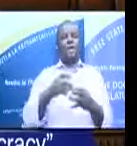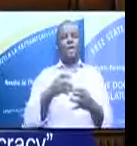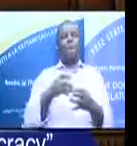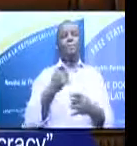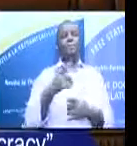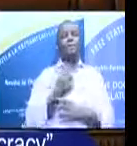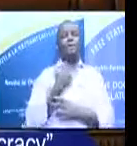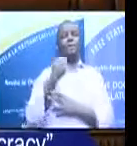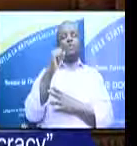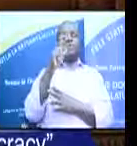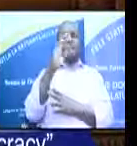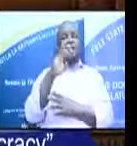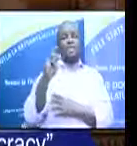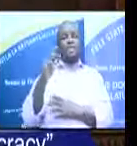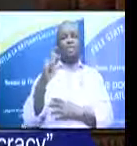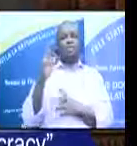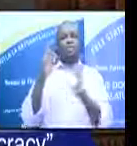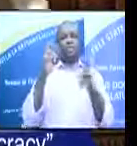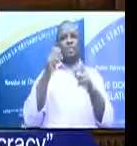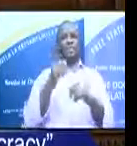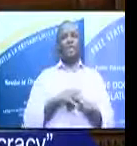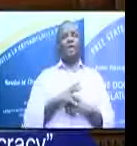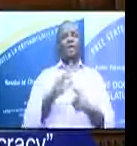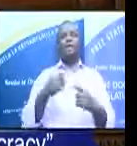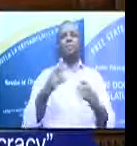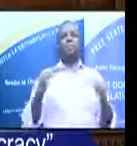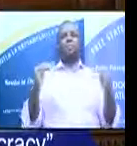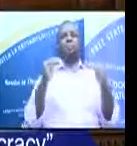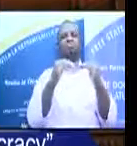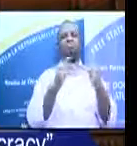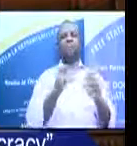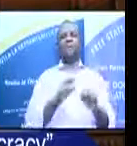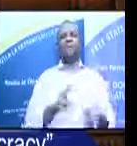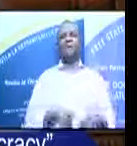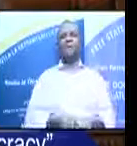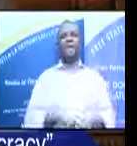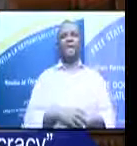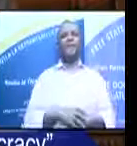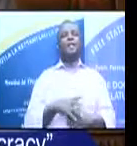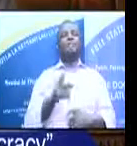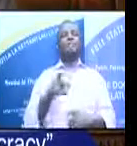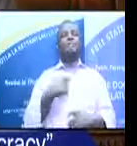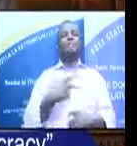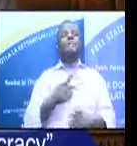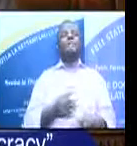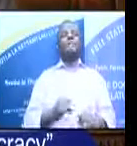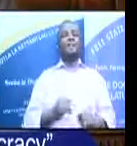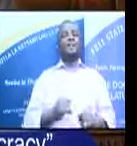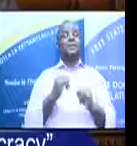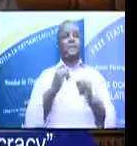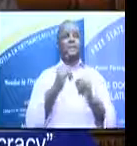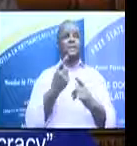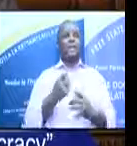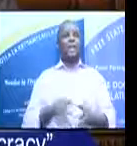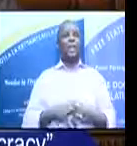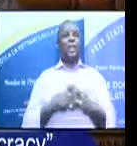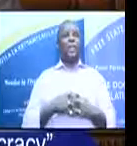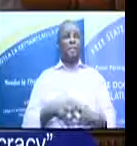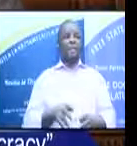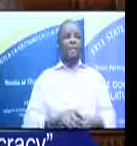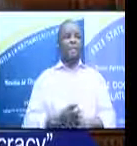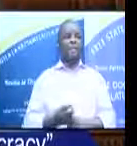to capitalism. So you can't equate them as the same thing. I think this is a dangerous distortion, and the